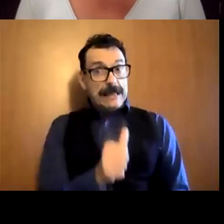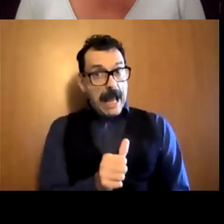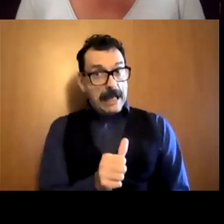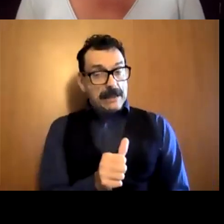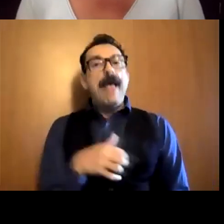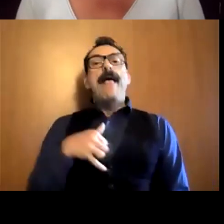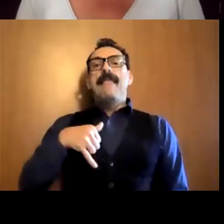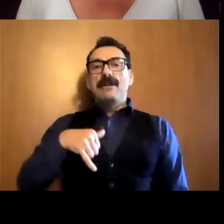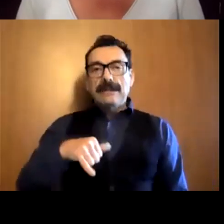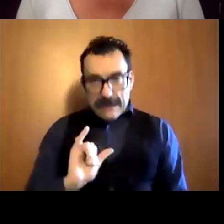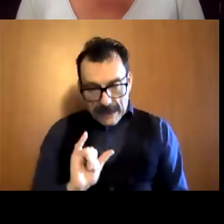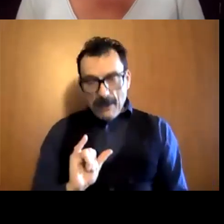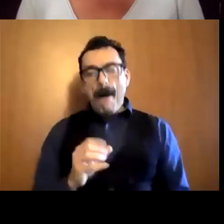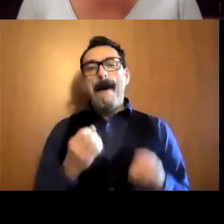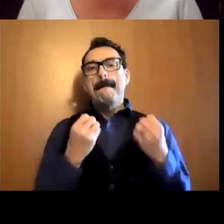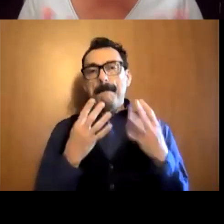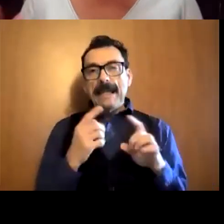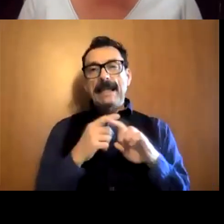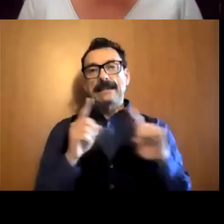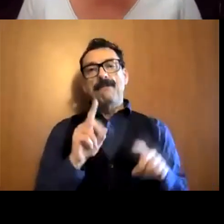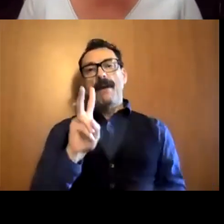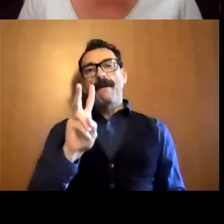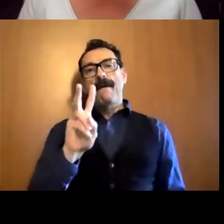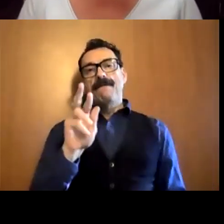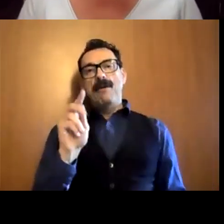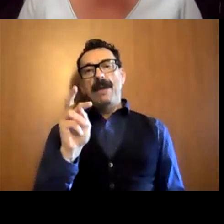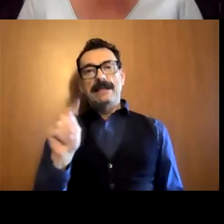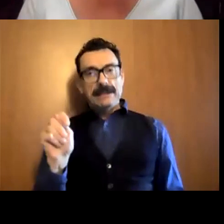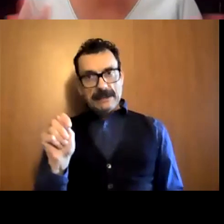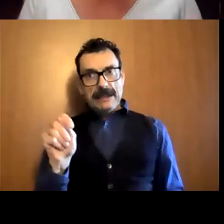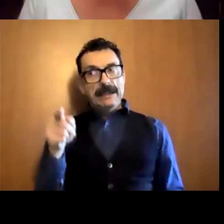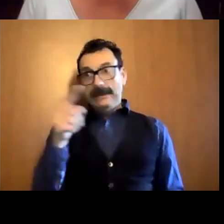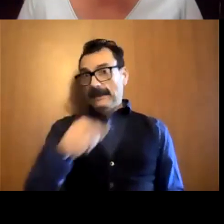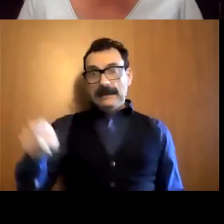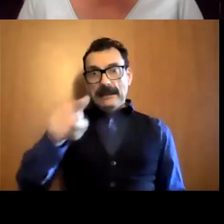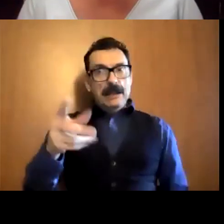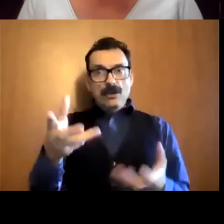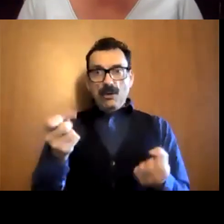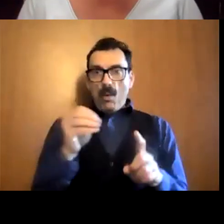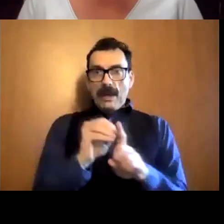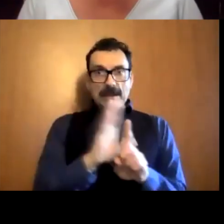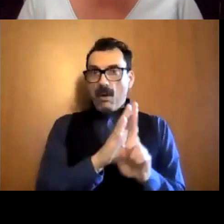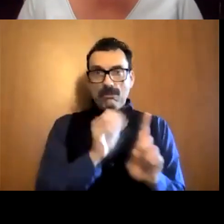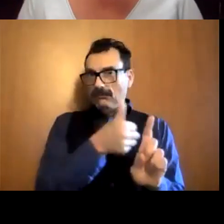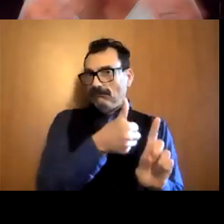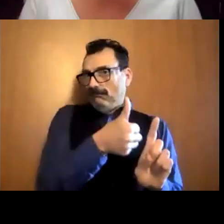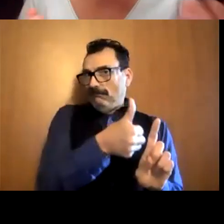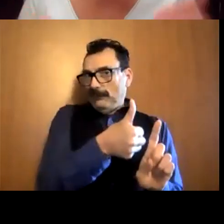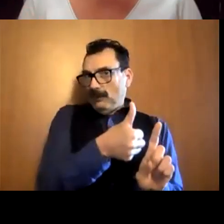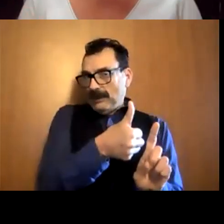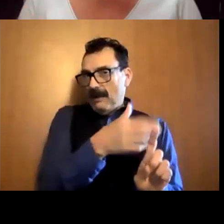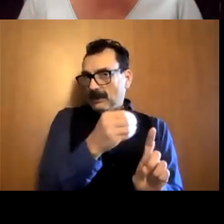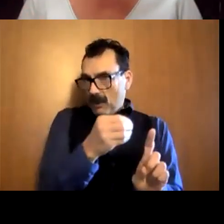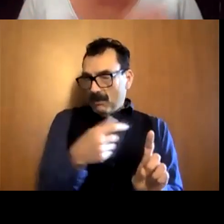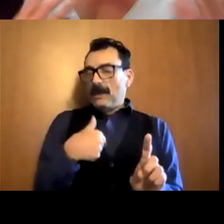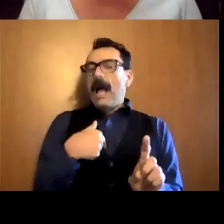variants that are circulating that are new that we don't know about. And so you don't want to expose yourself to that until we have a much better handle on the pandemic. And so I would encourage